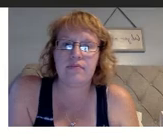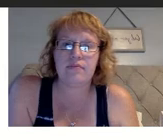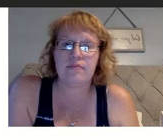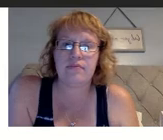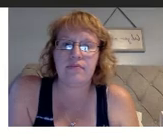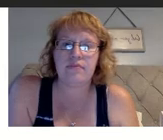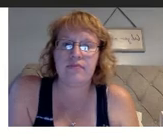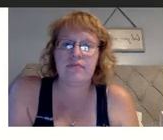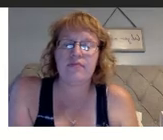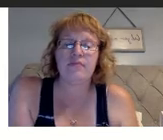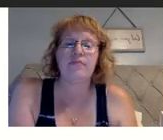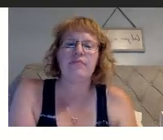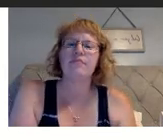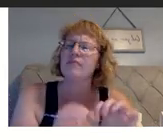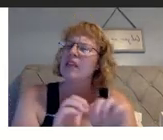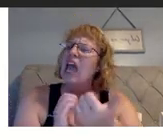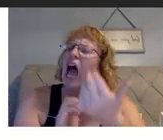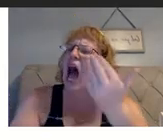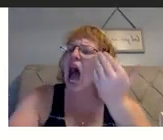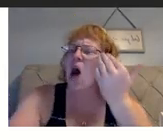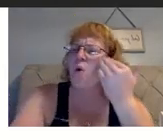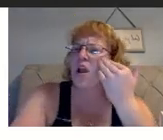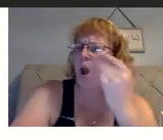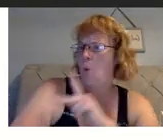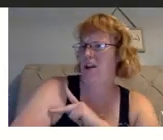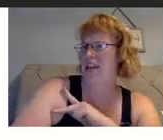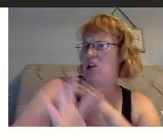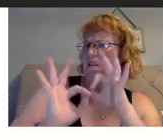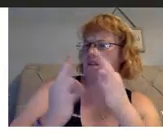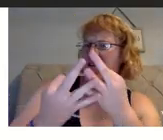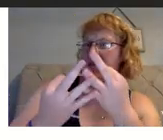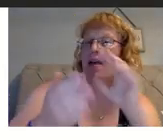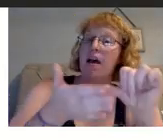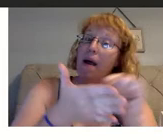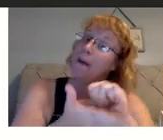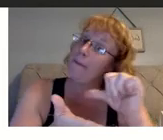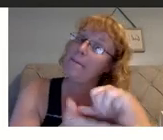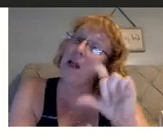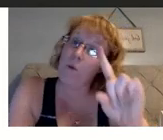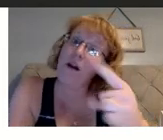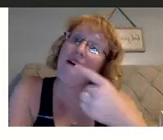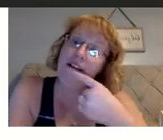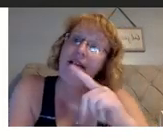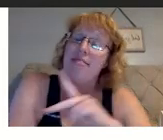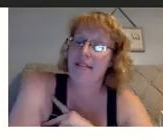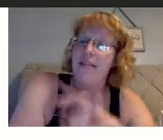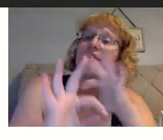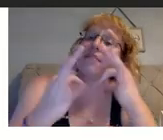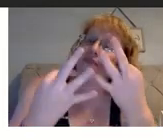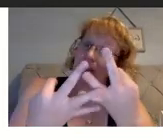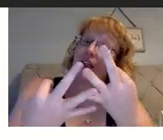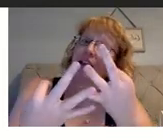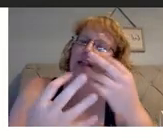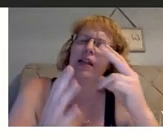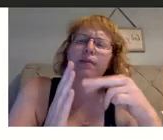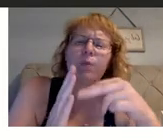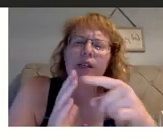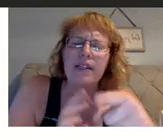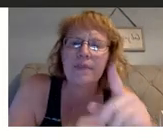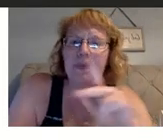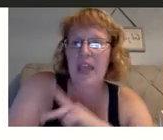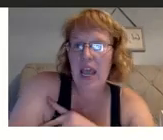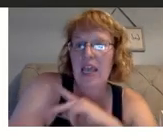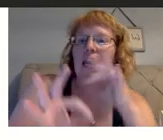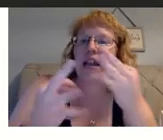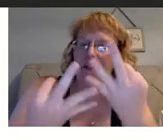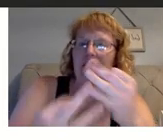The Kinder family. And how do we know that? Because on page 1, it says the Kinder family is, let's read it. The Kinder family